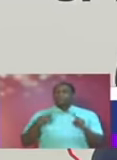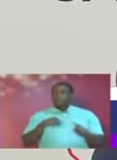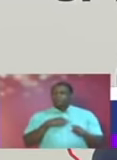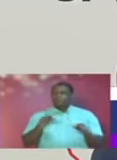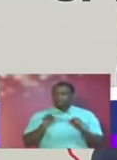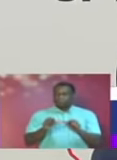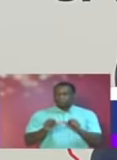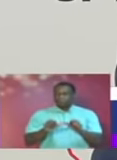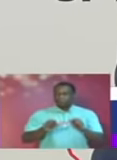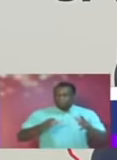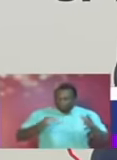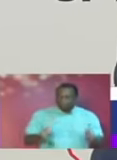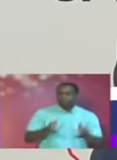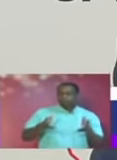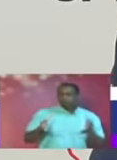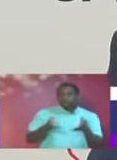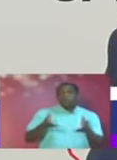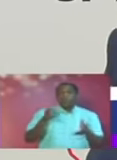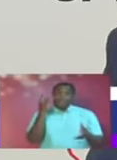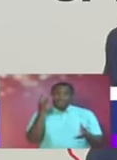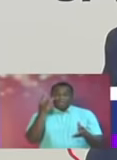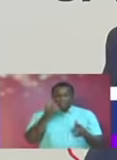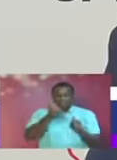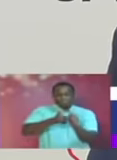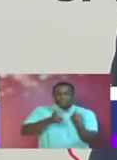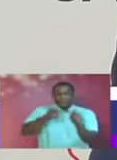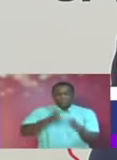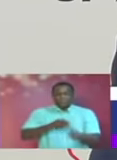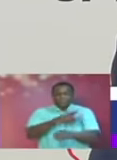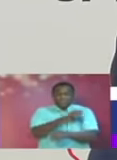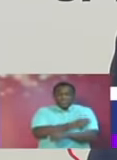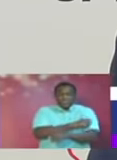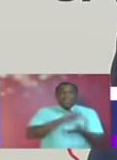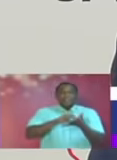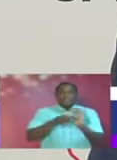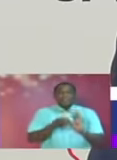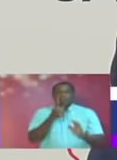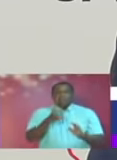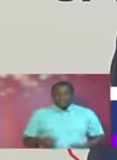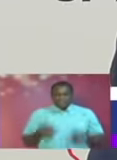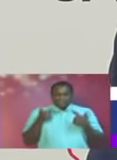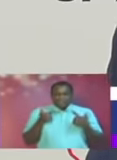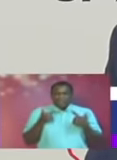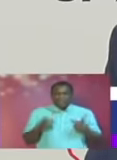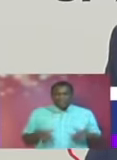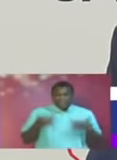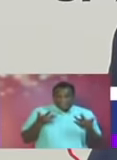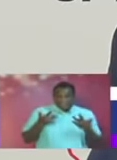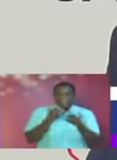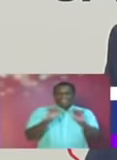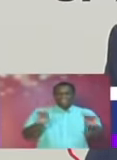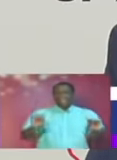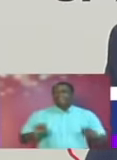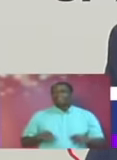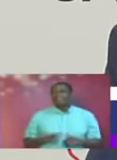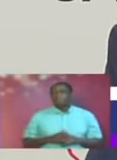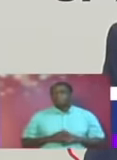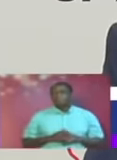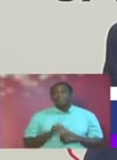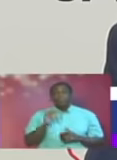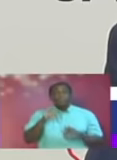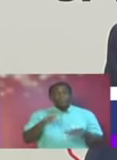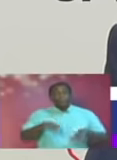is a life saved. And you know, I'm glad you asked this question, Renuka. If we take up these vaccines now, in